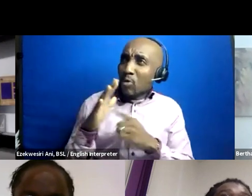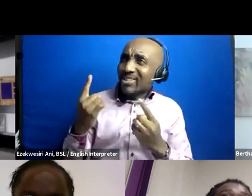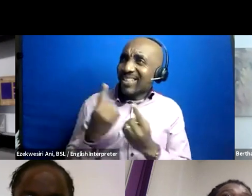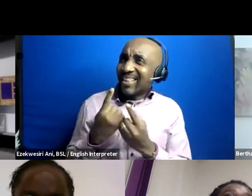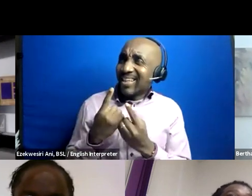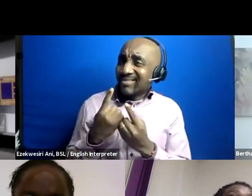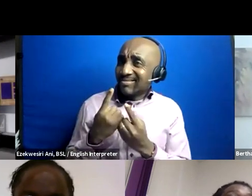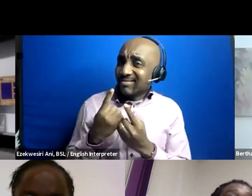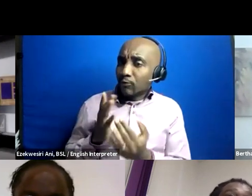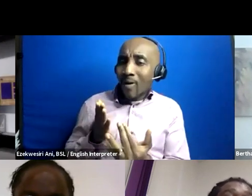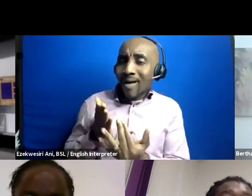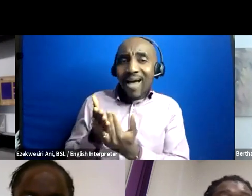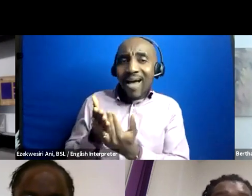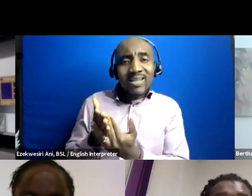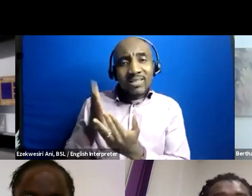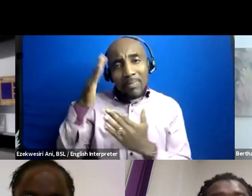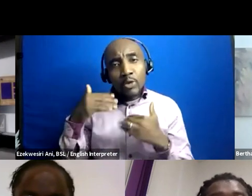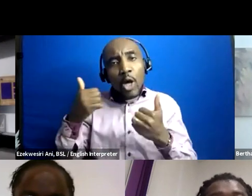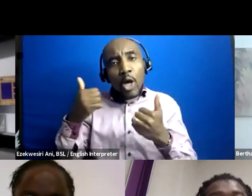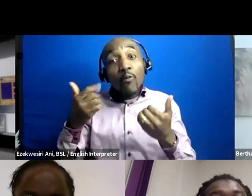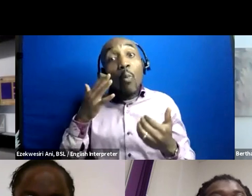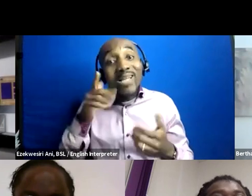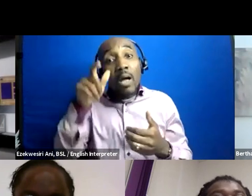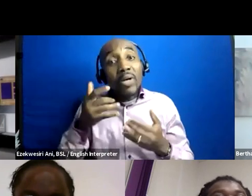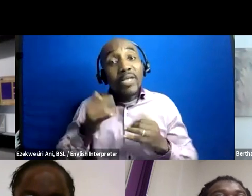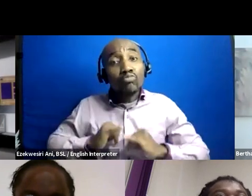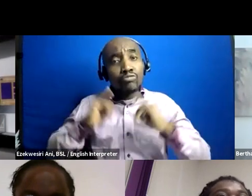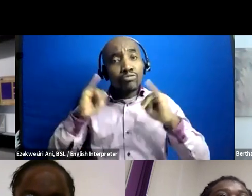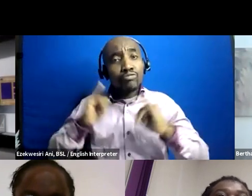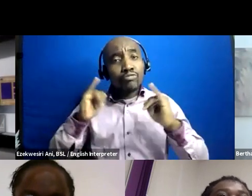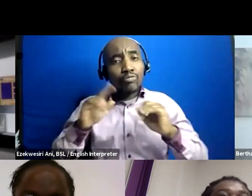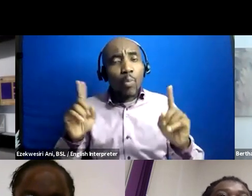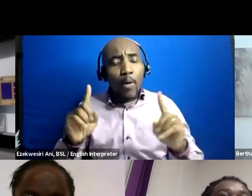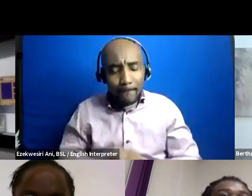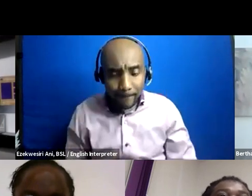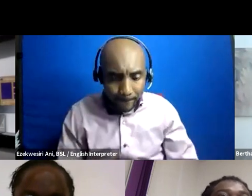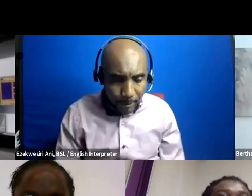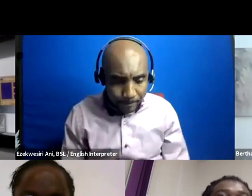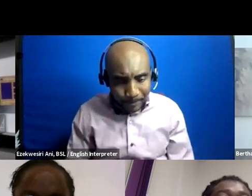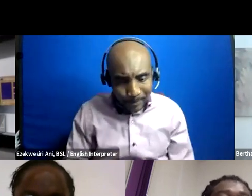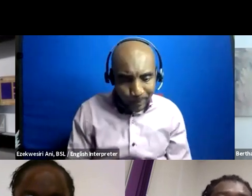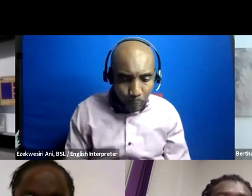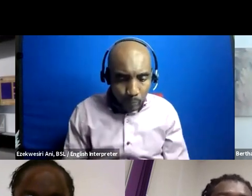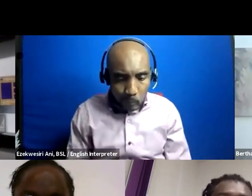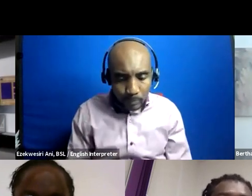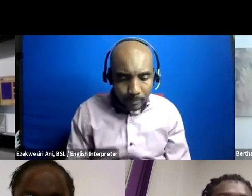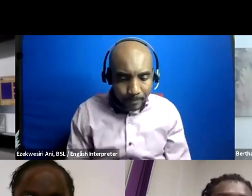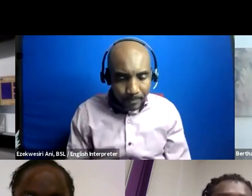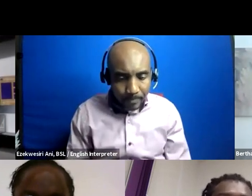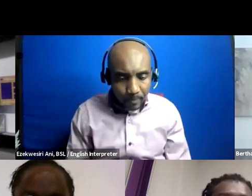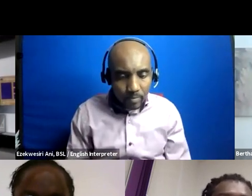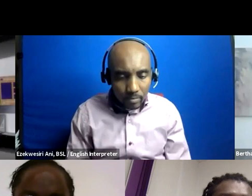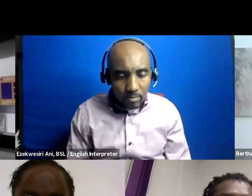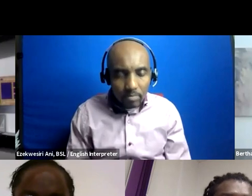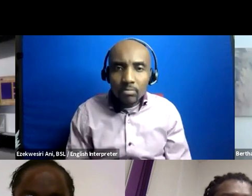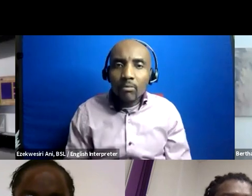in accessing mental health today in a crisis, I would say, is that I don't believe that a general A&E is the